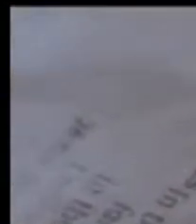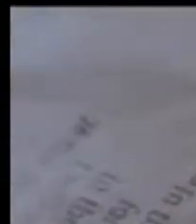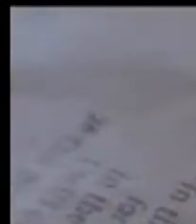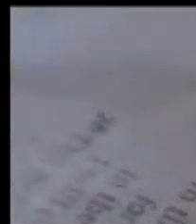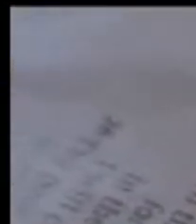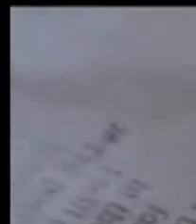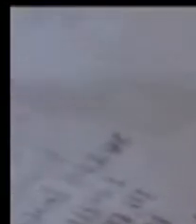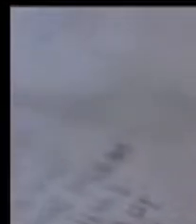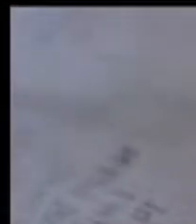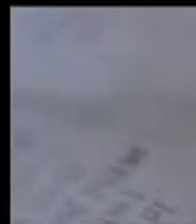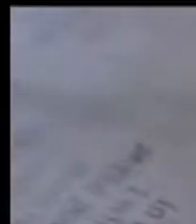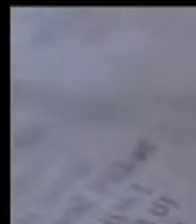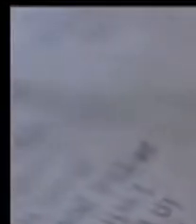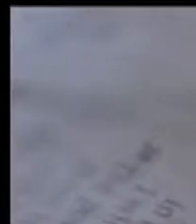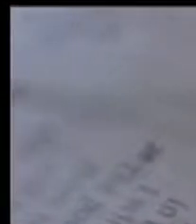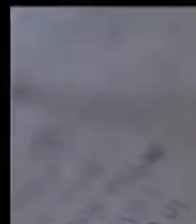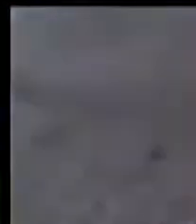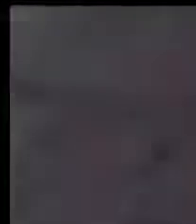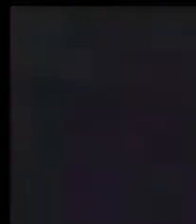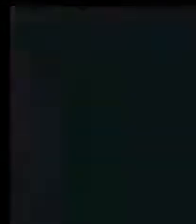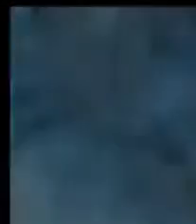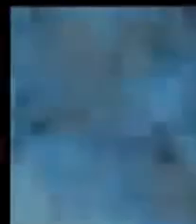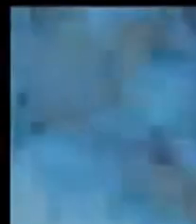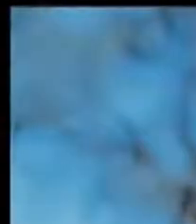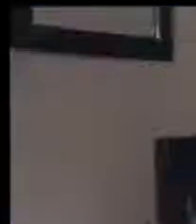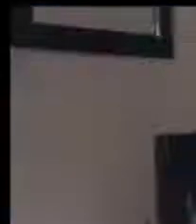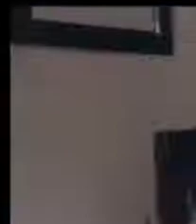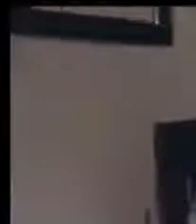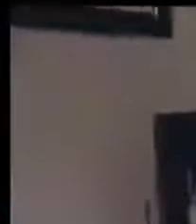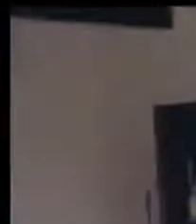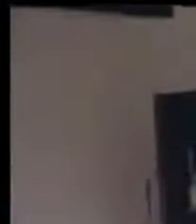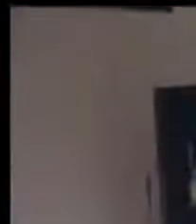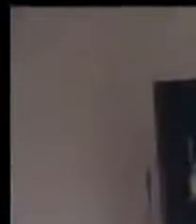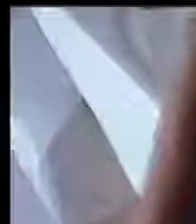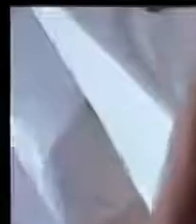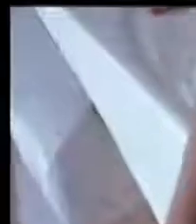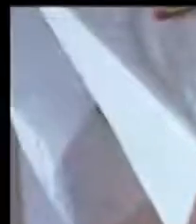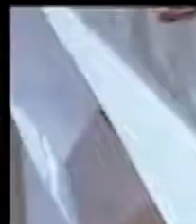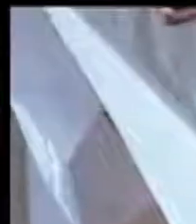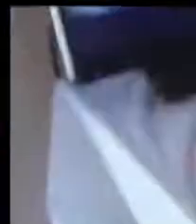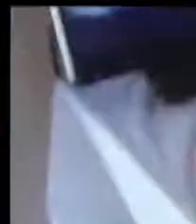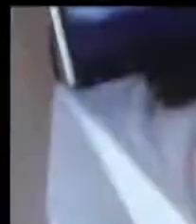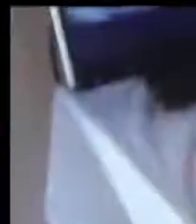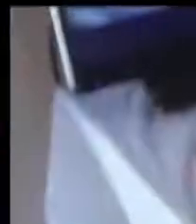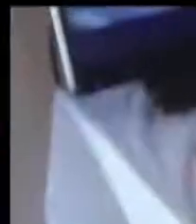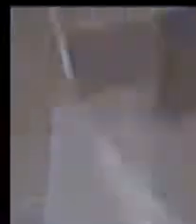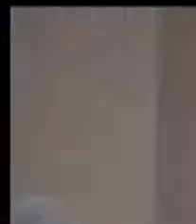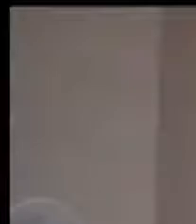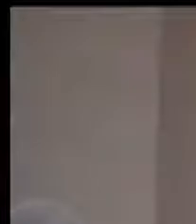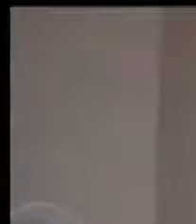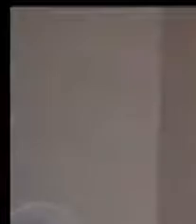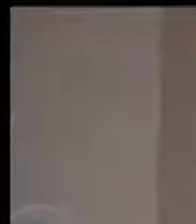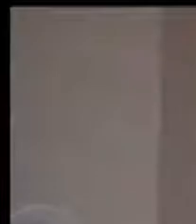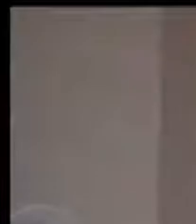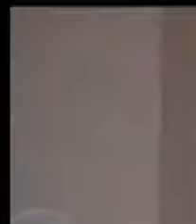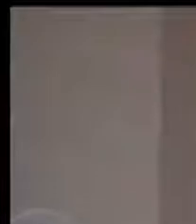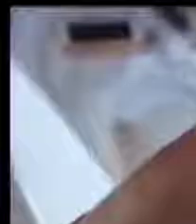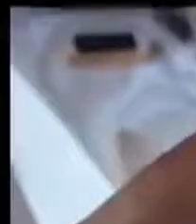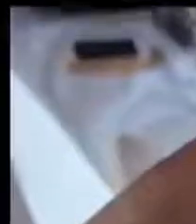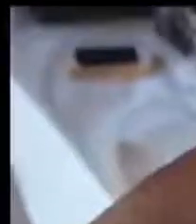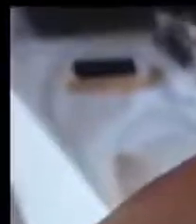felice, arriva felice, arriva felice, arriva felice.